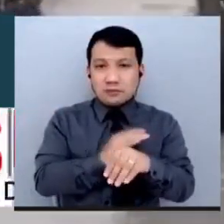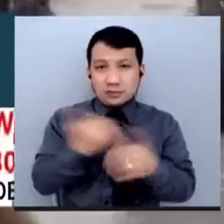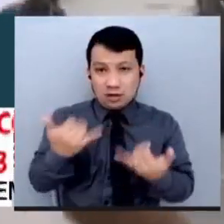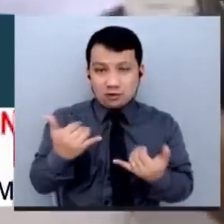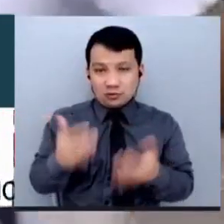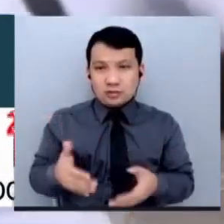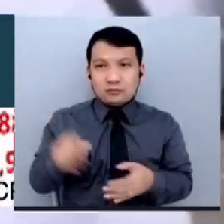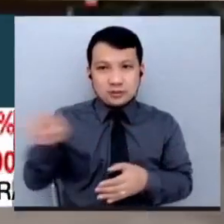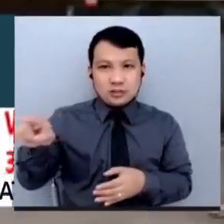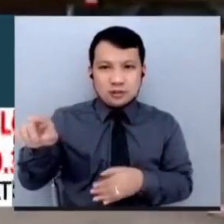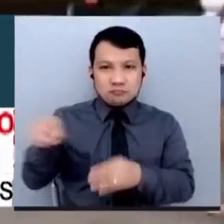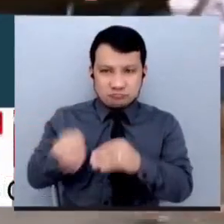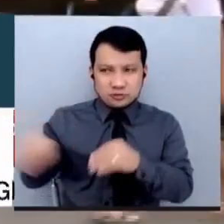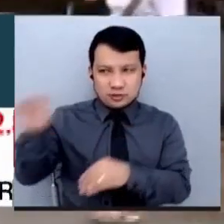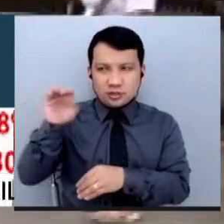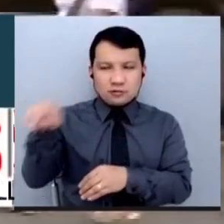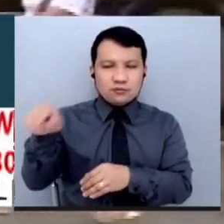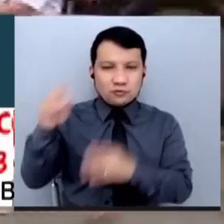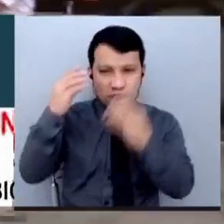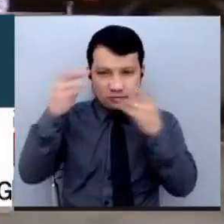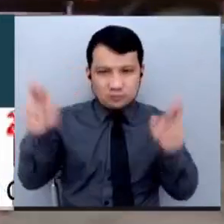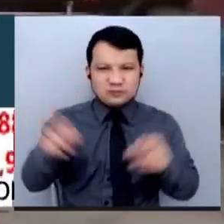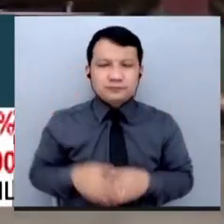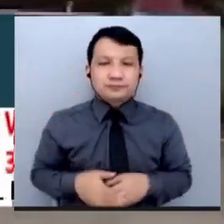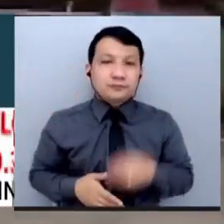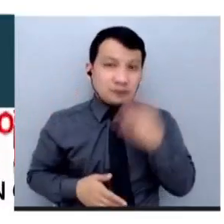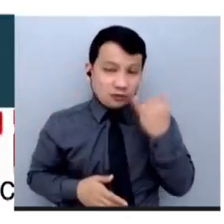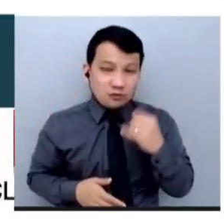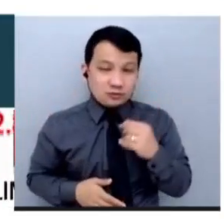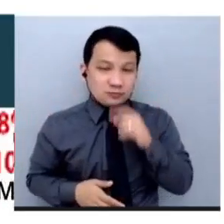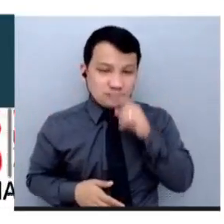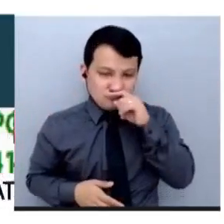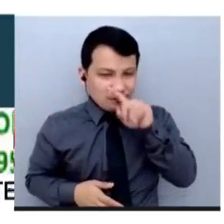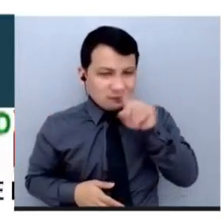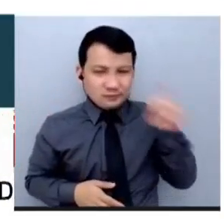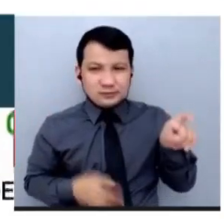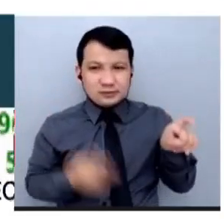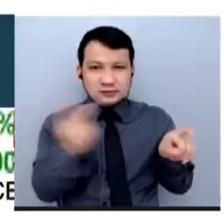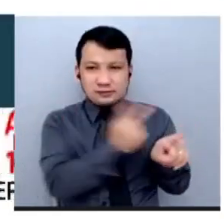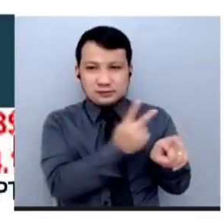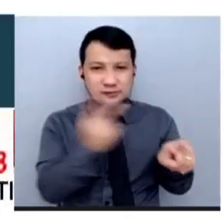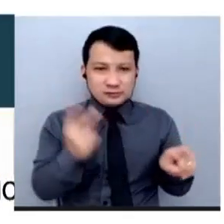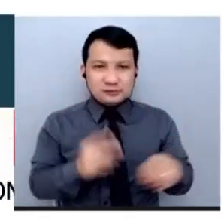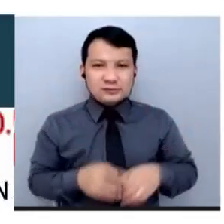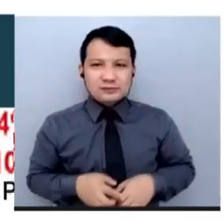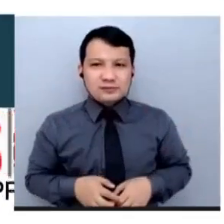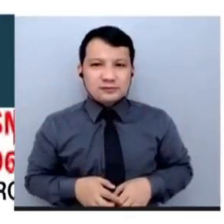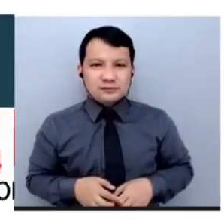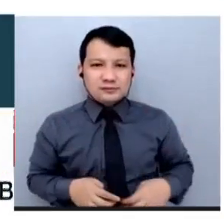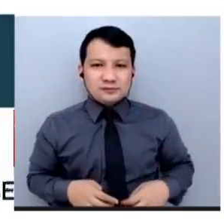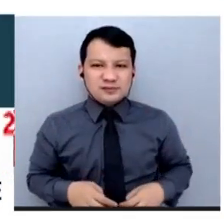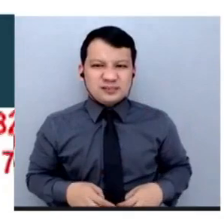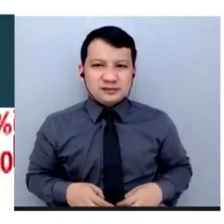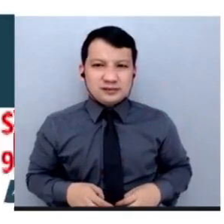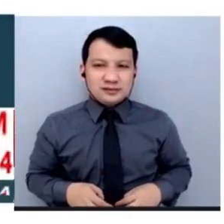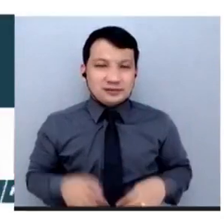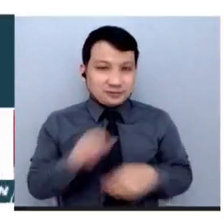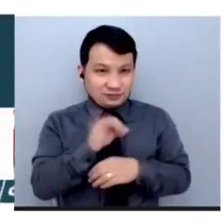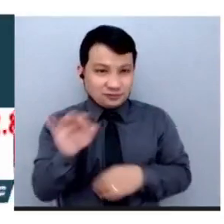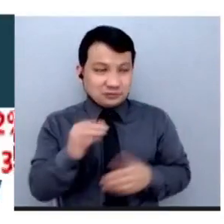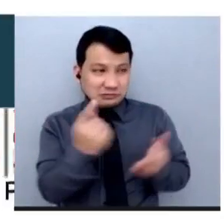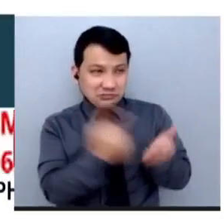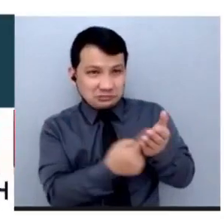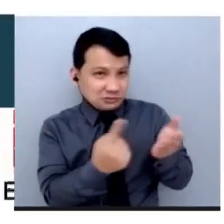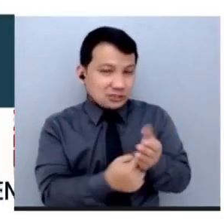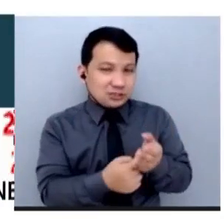for mayor. Alam niyo kung bakit ko natanong yon? Because you and I both know, I mean, even off the record, no, nag-uusap